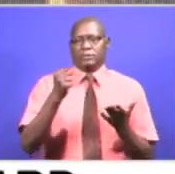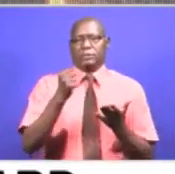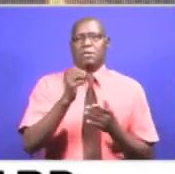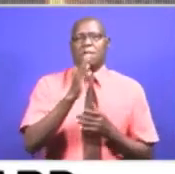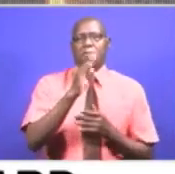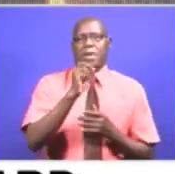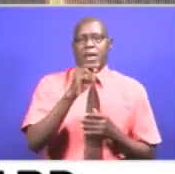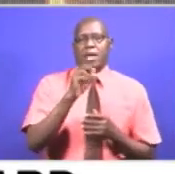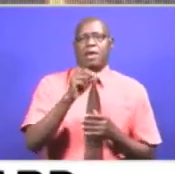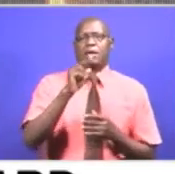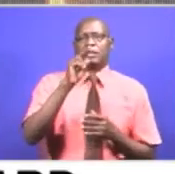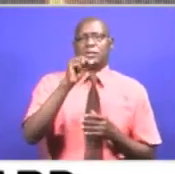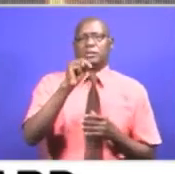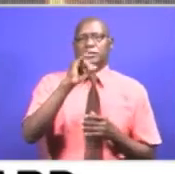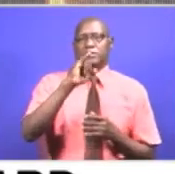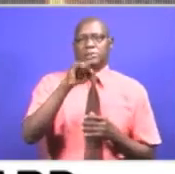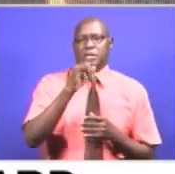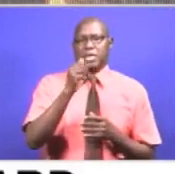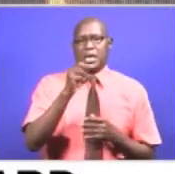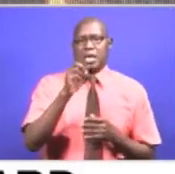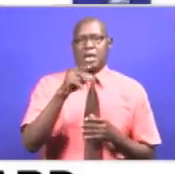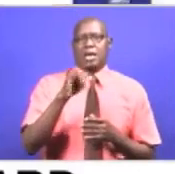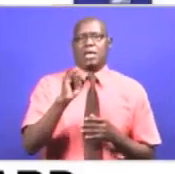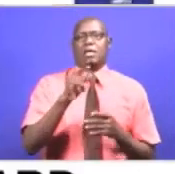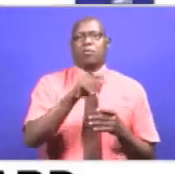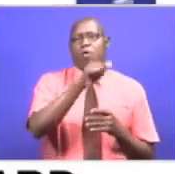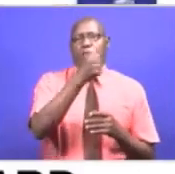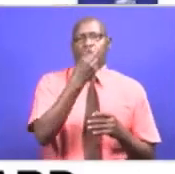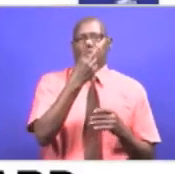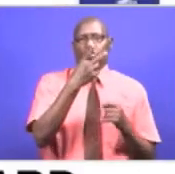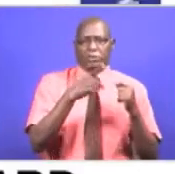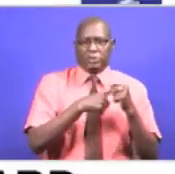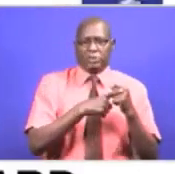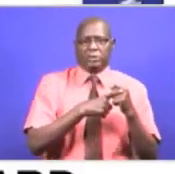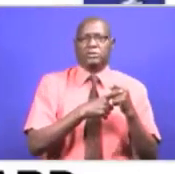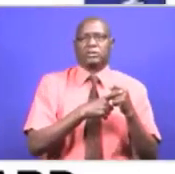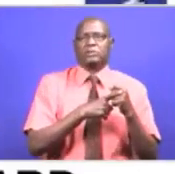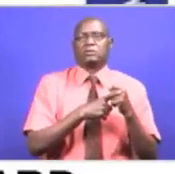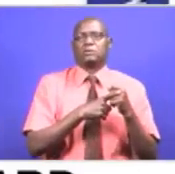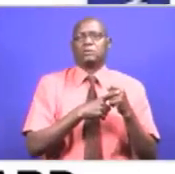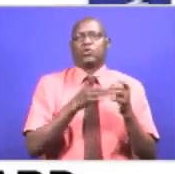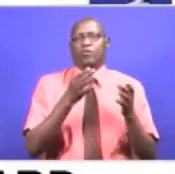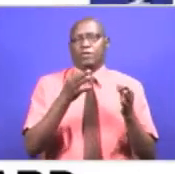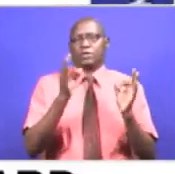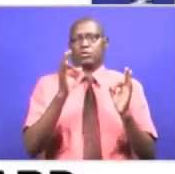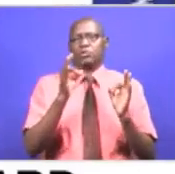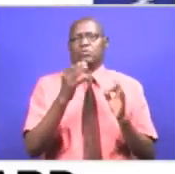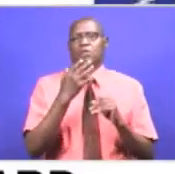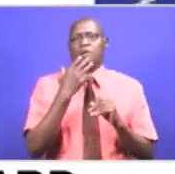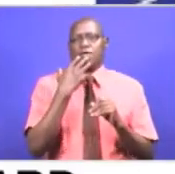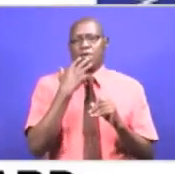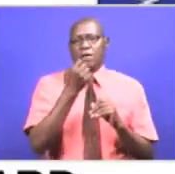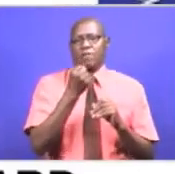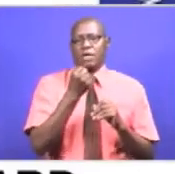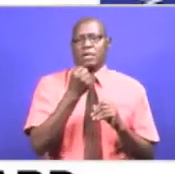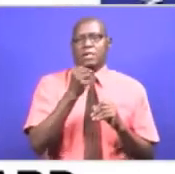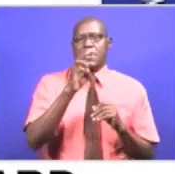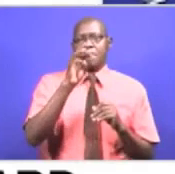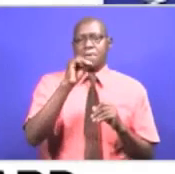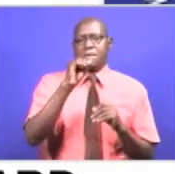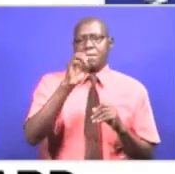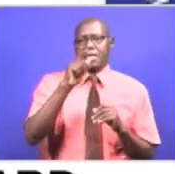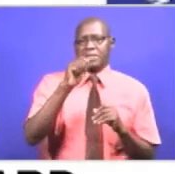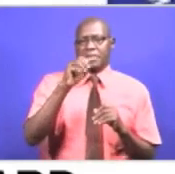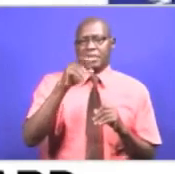Njiraini together with 26 other officials over the disappearance of 500 metric tons of